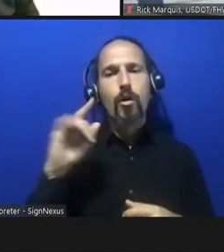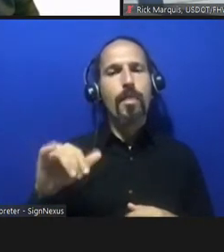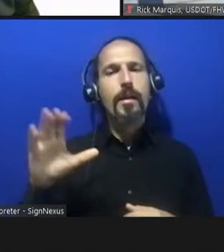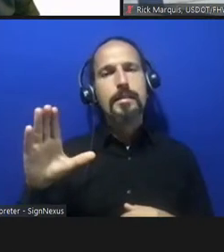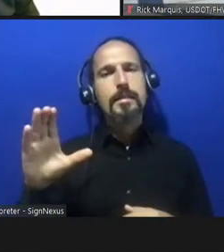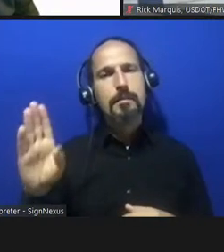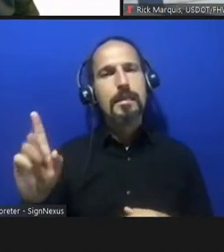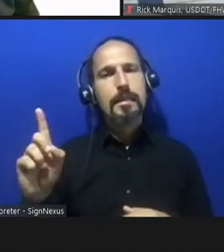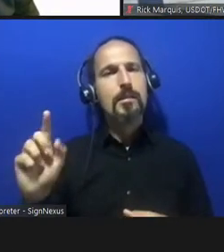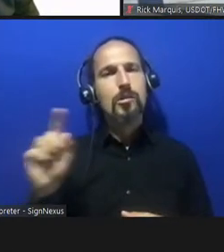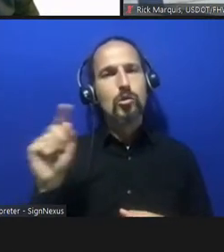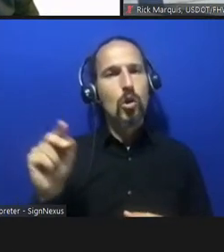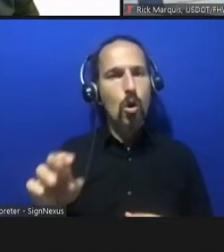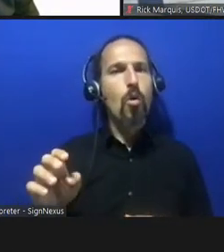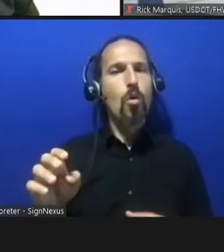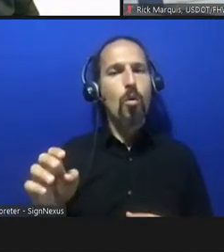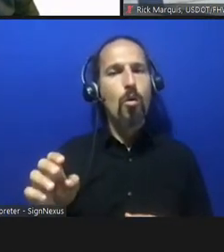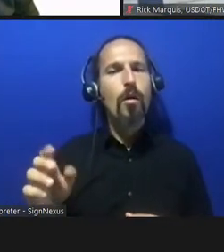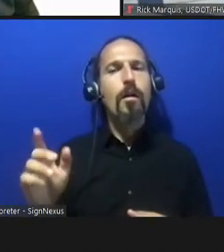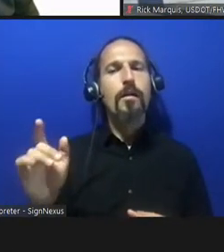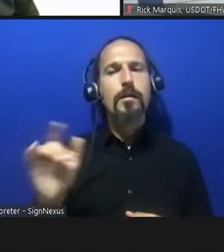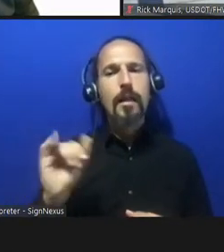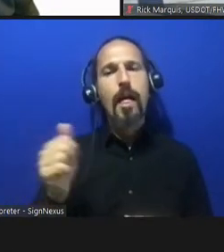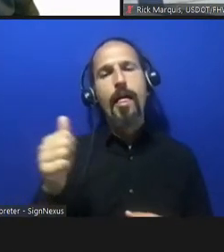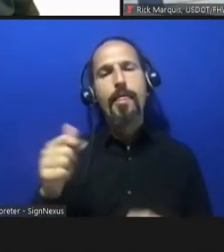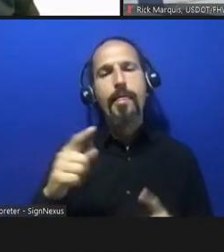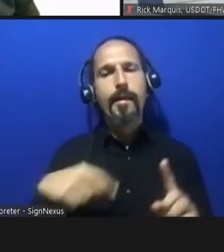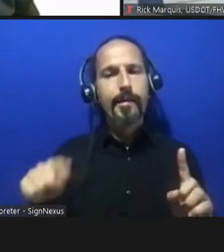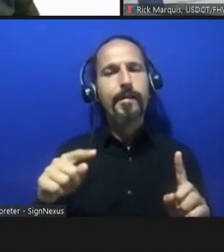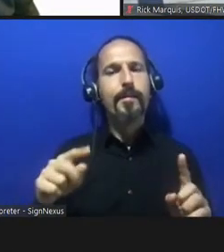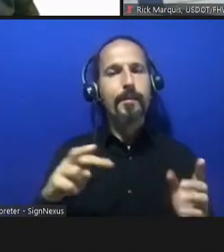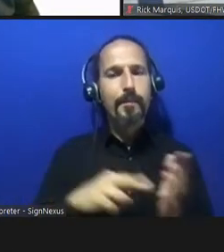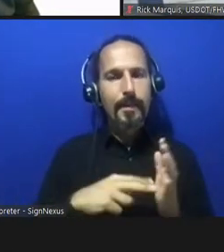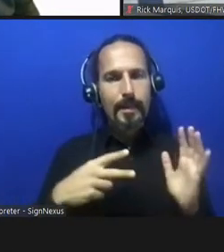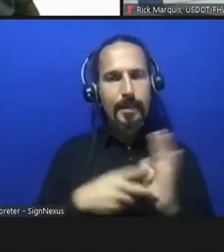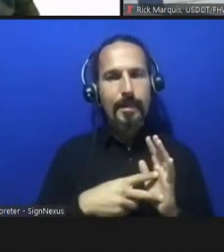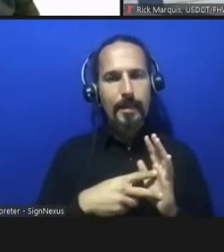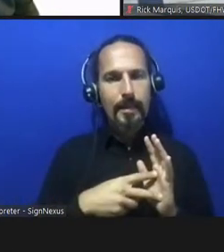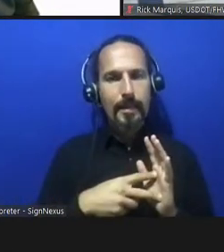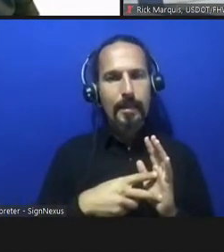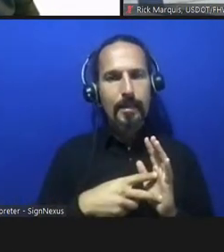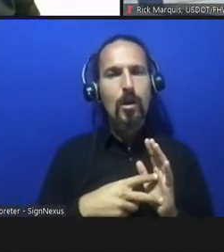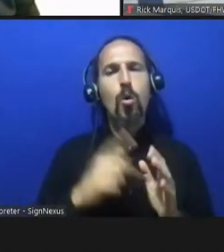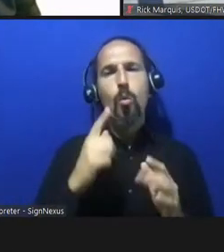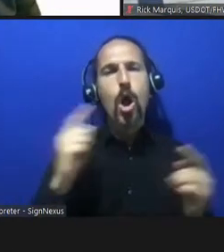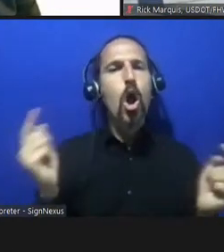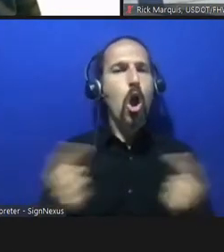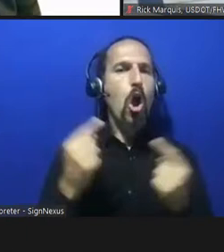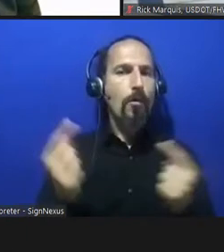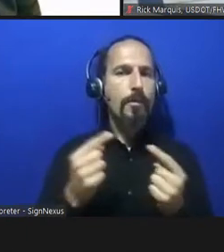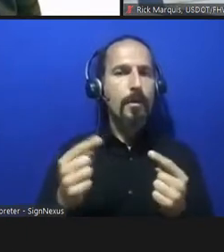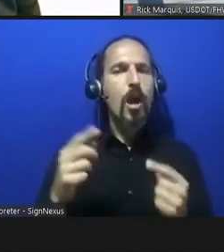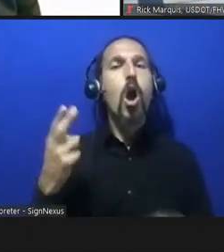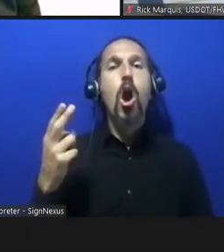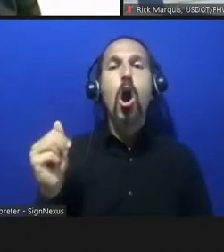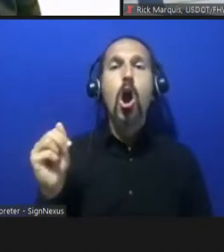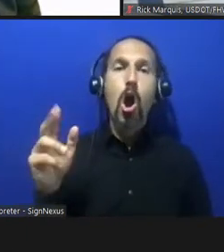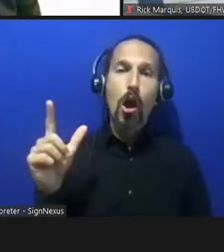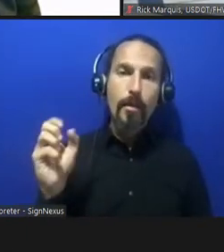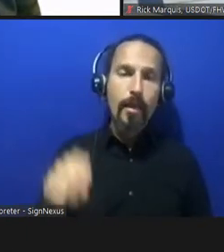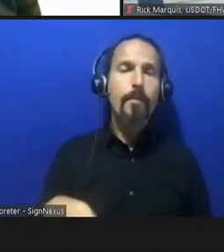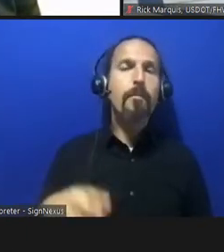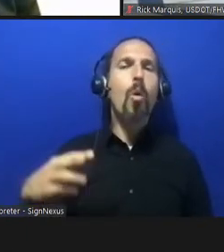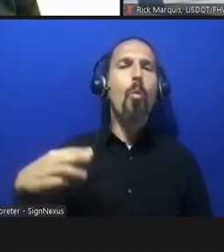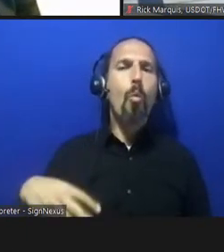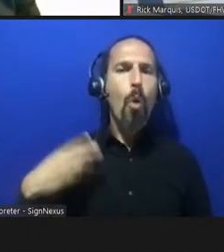zone among others this would this will harm harlem washington